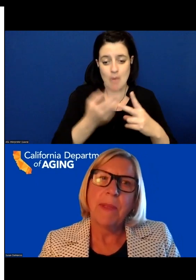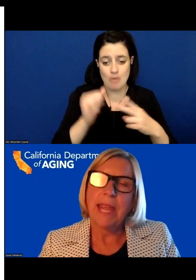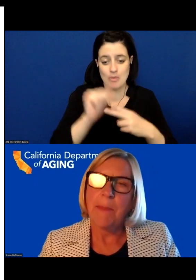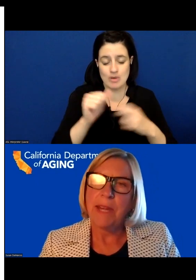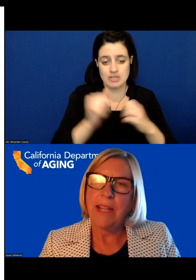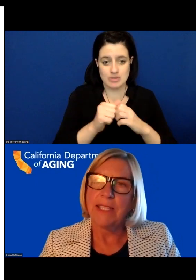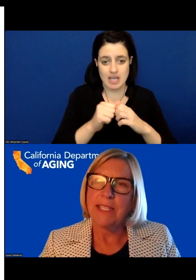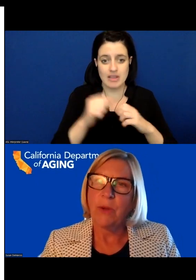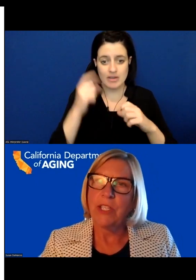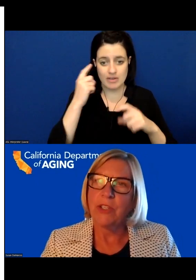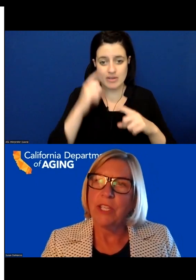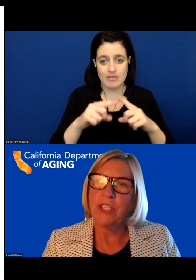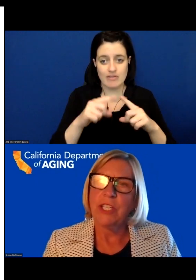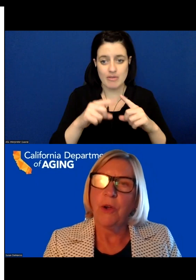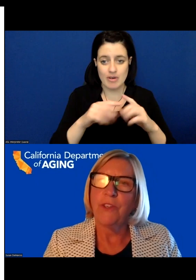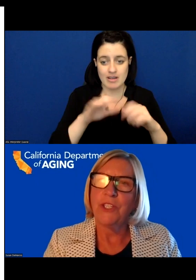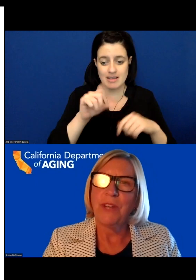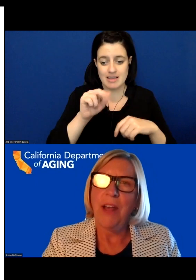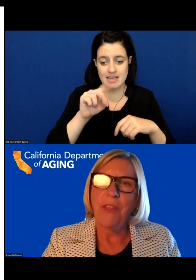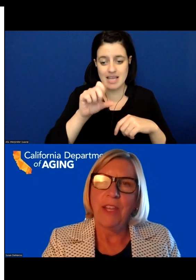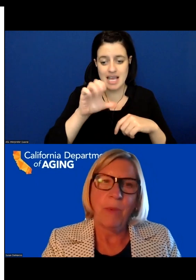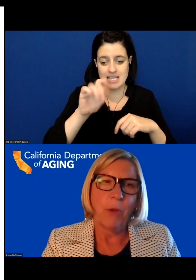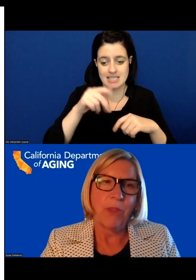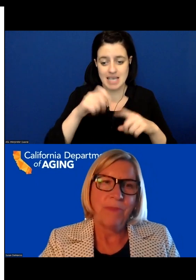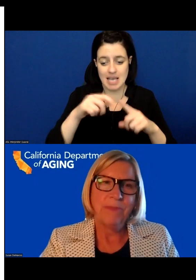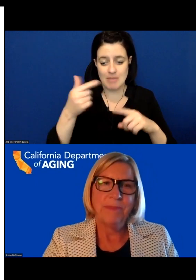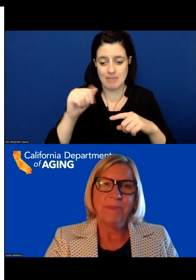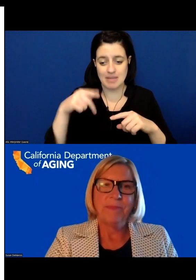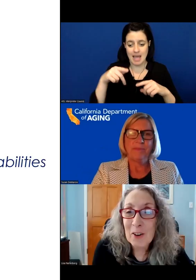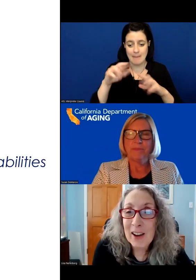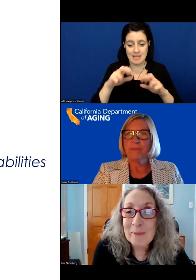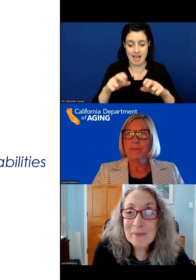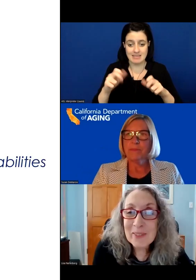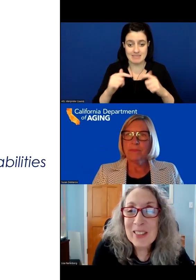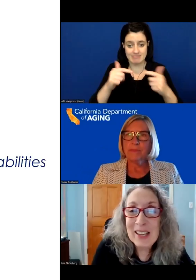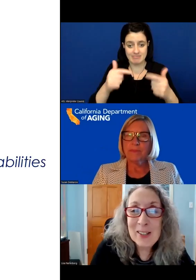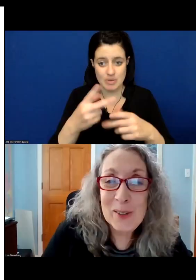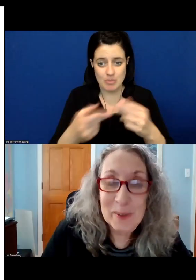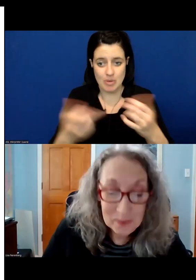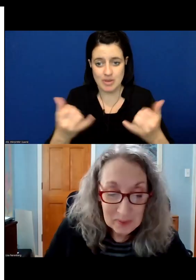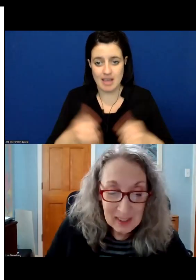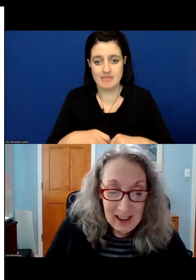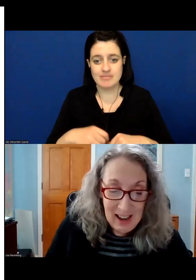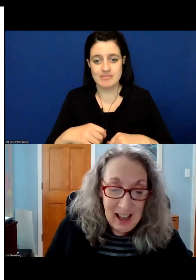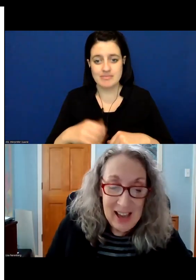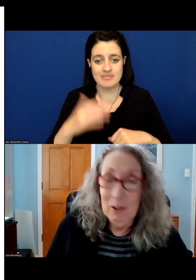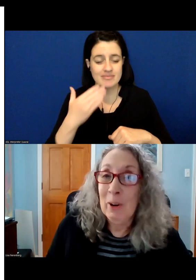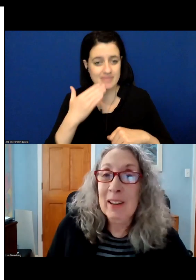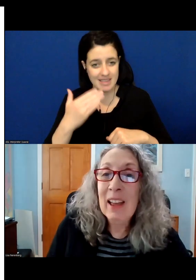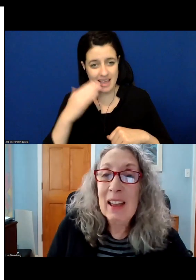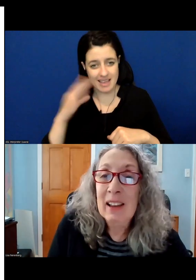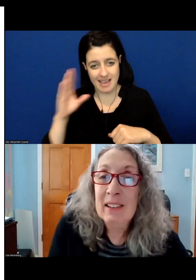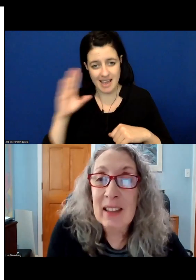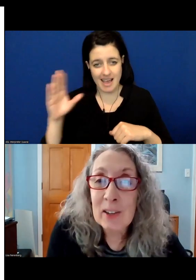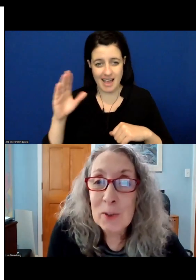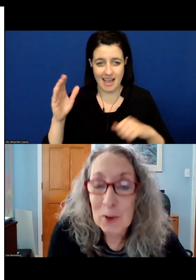landscape and gap analysis. So I turn the agenda over to you now. Thank you both. Great. Well, thanks, Susan. Hi,